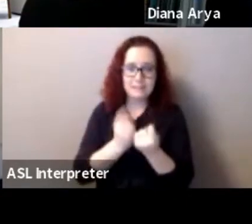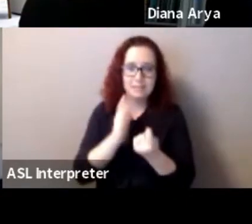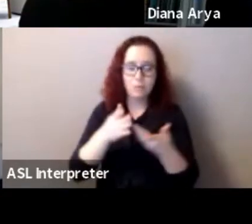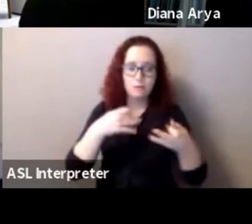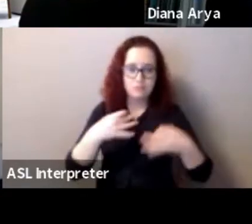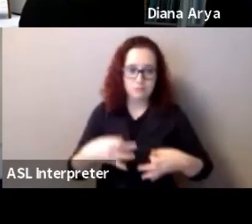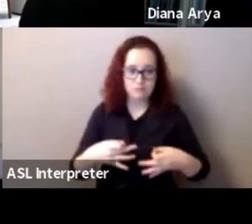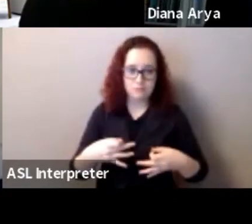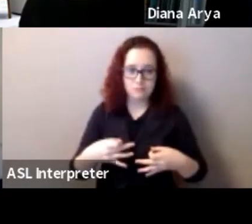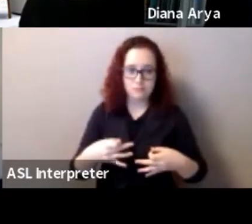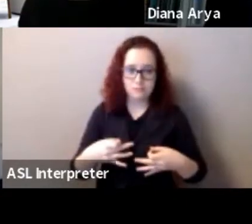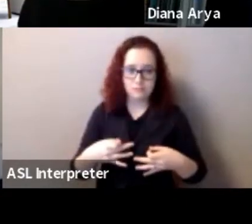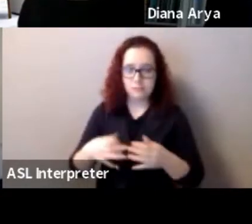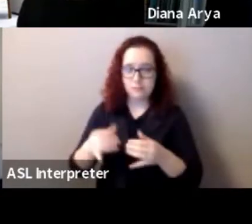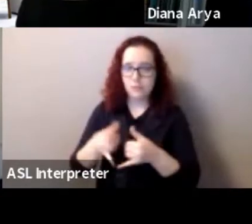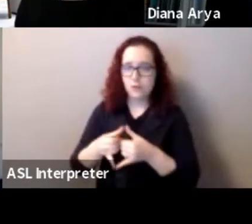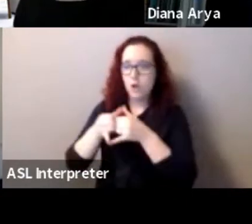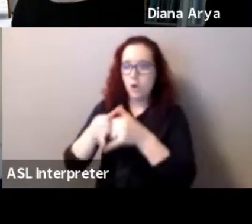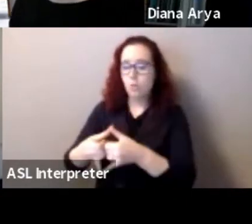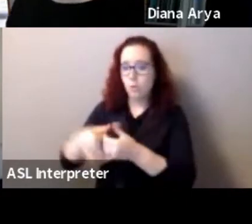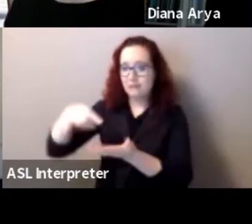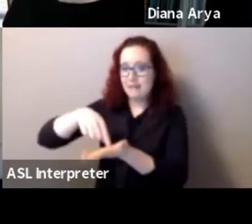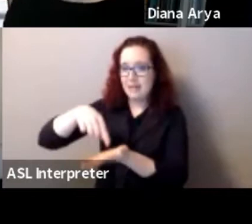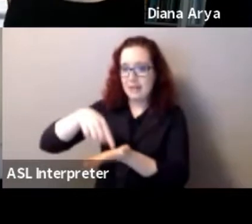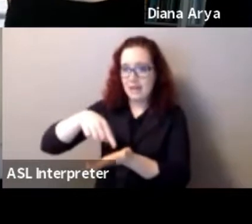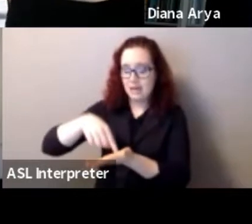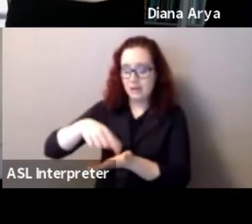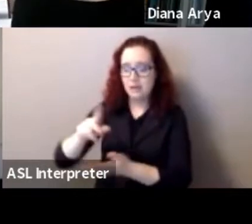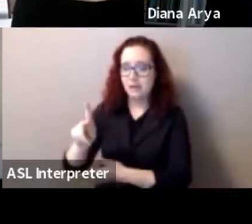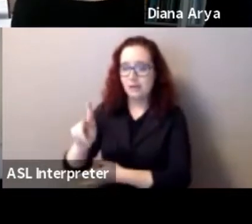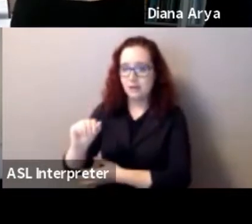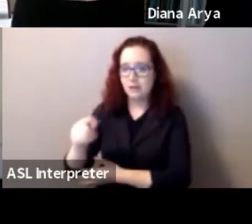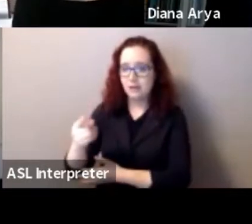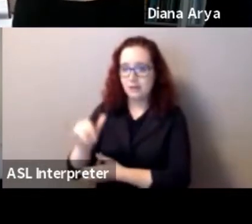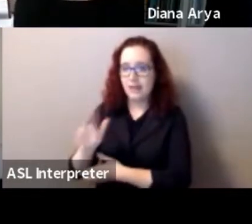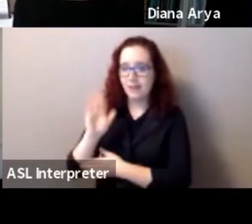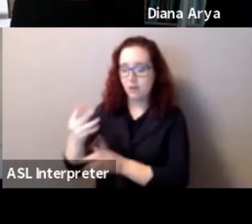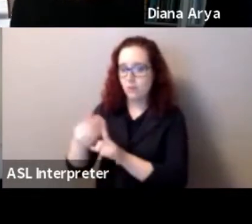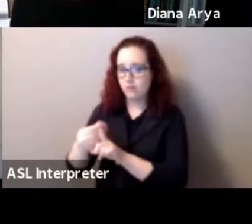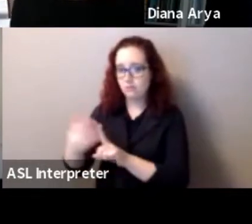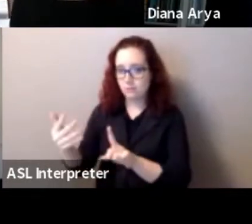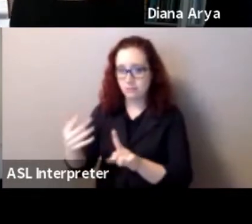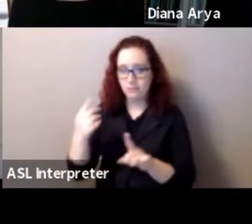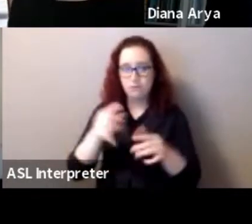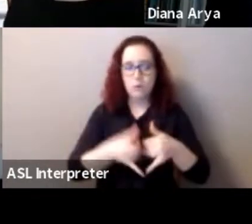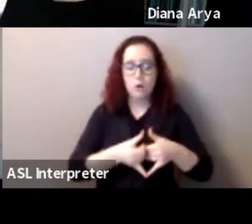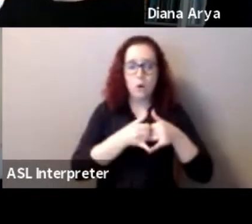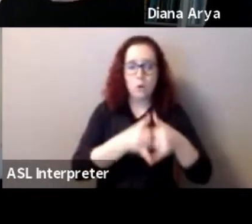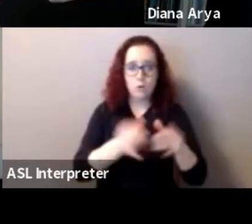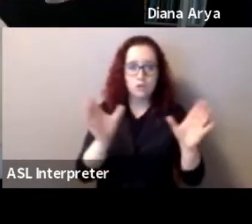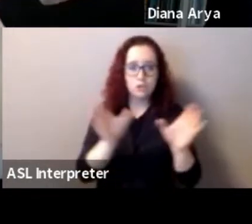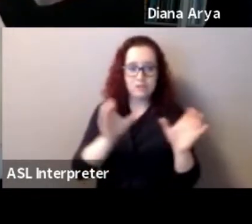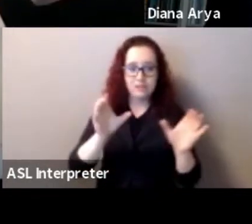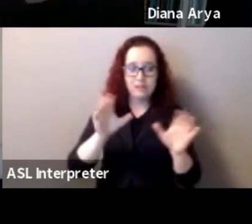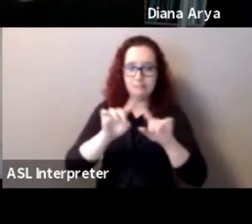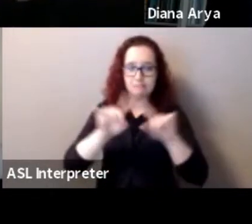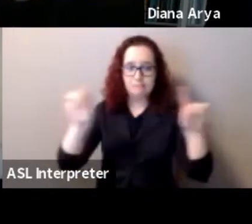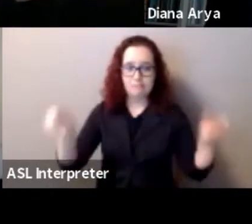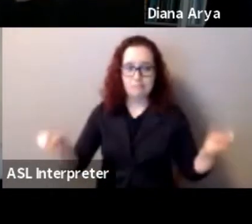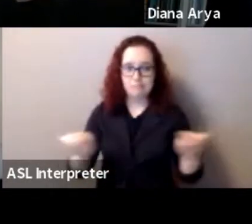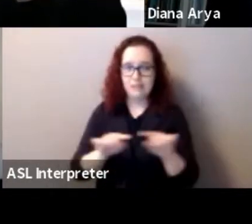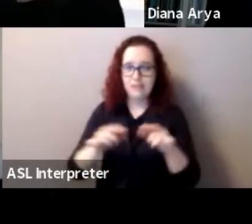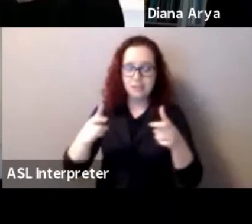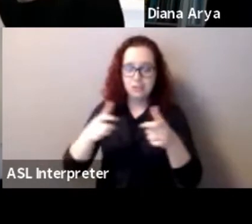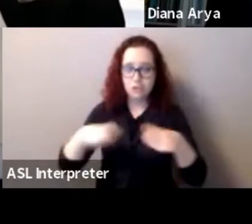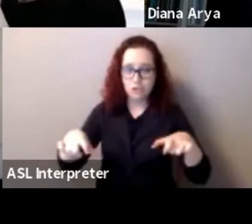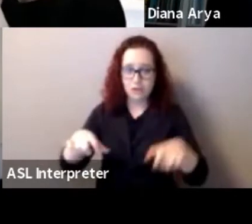that deadlines that Kathy will mention as well is that the deadline for award certificates, plaques, and checks, award checks